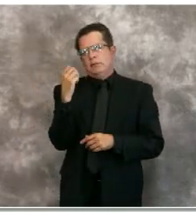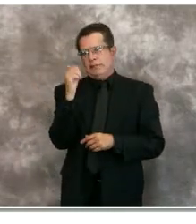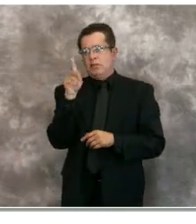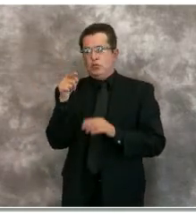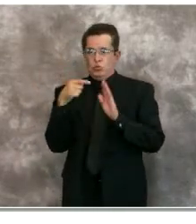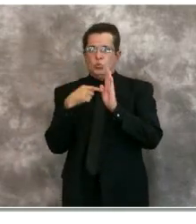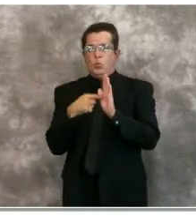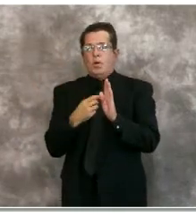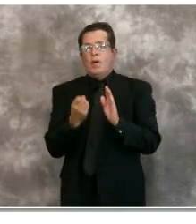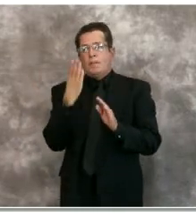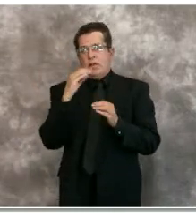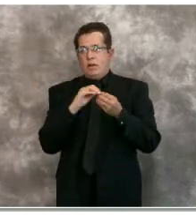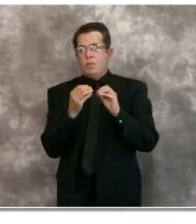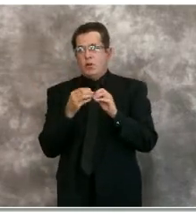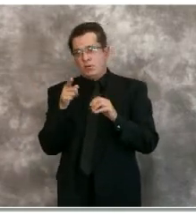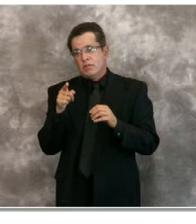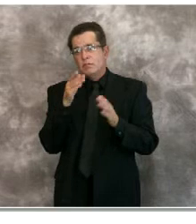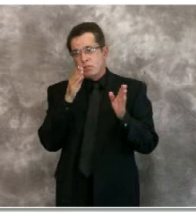that have been